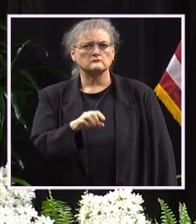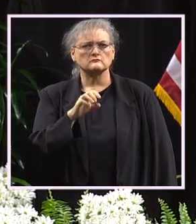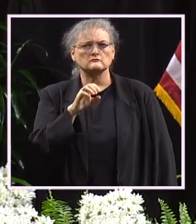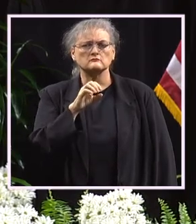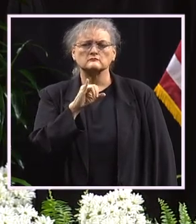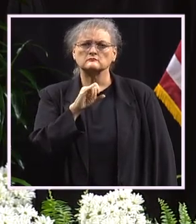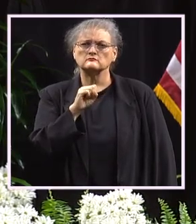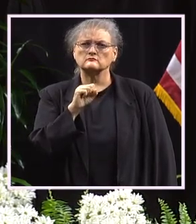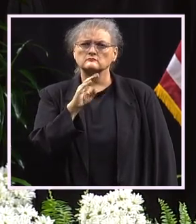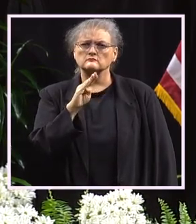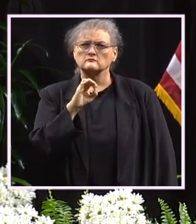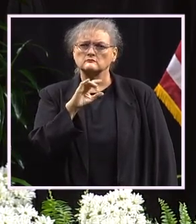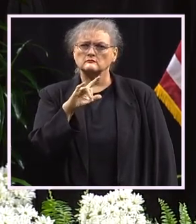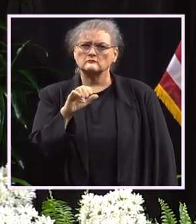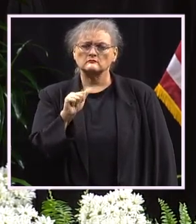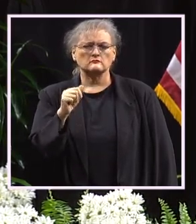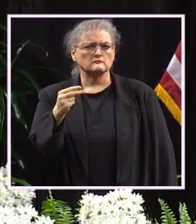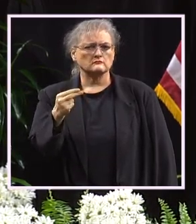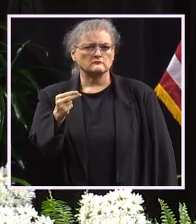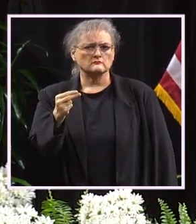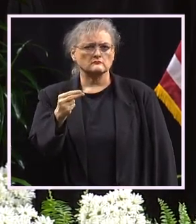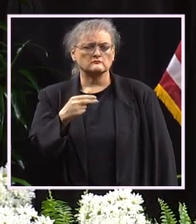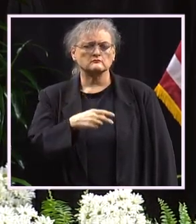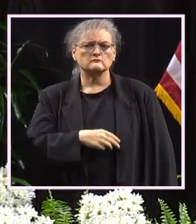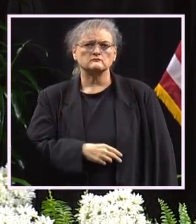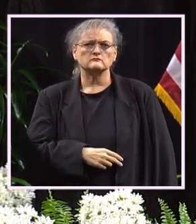Isabella Harb, MBA.